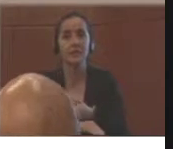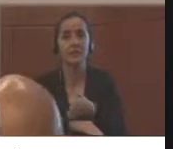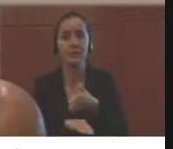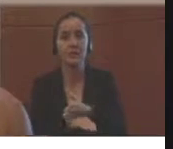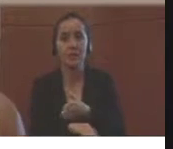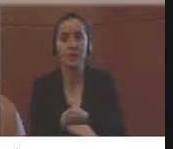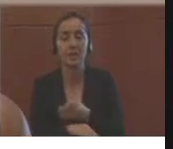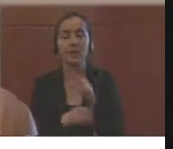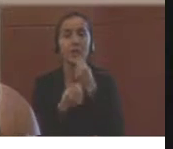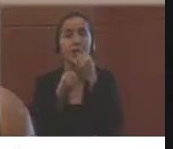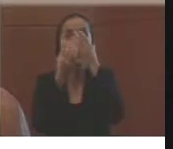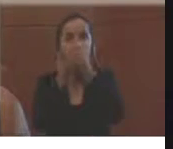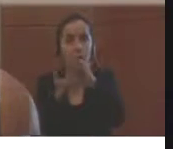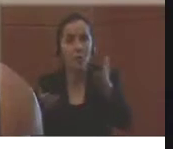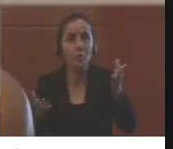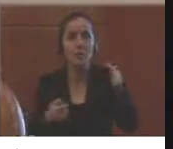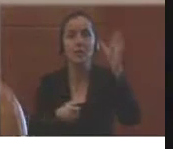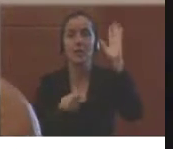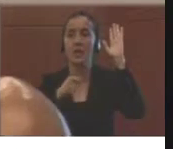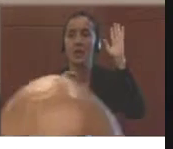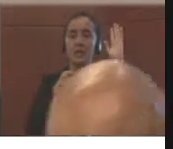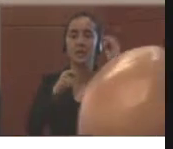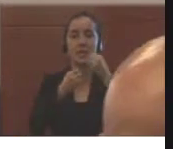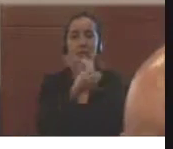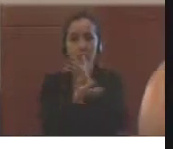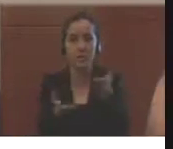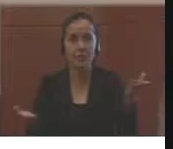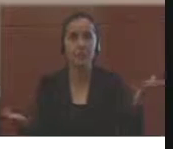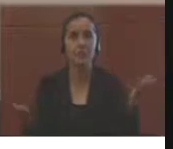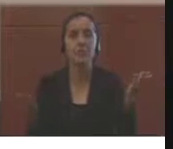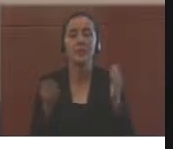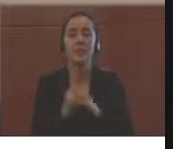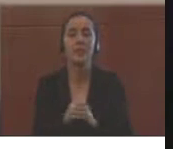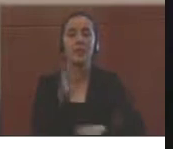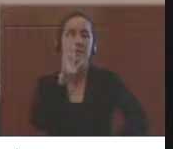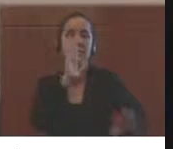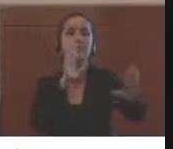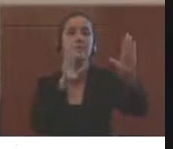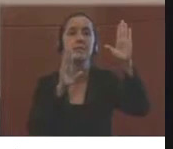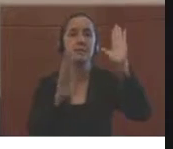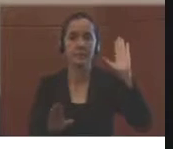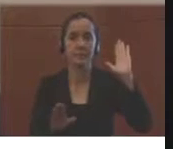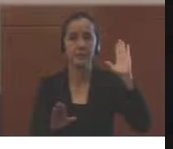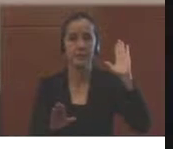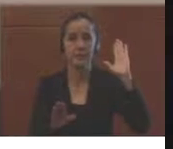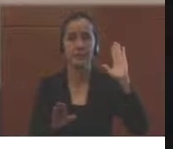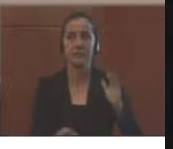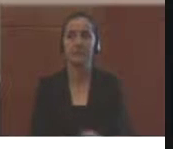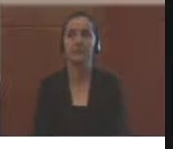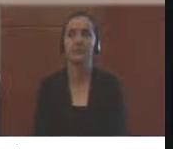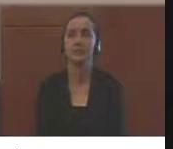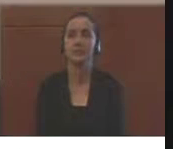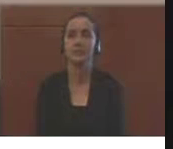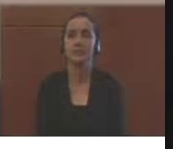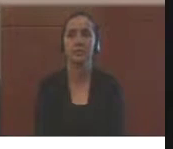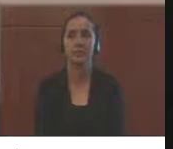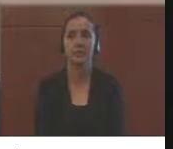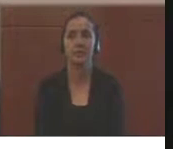very brief presentation and to give us their statements of commitment in writing very